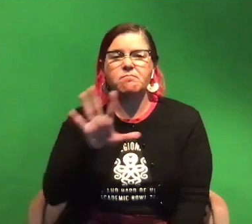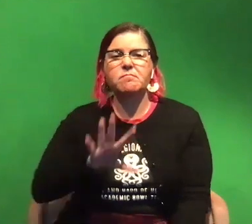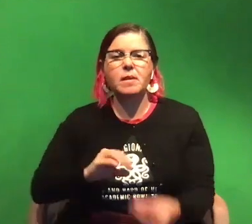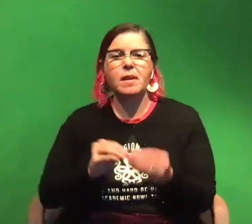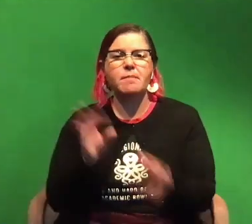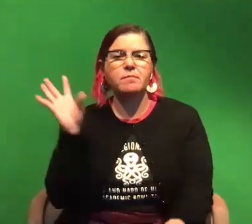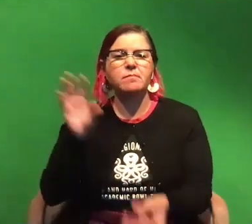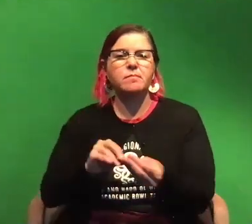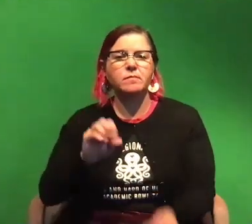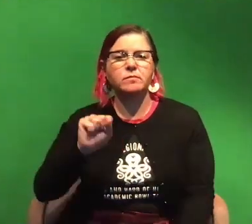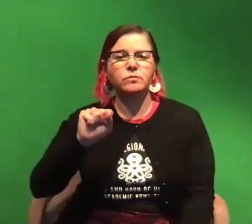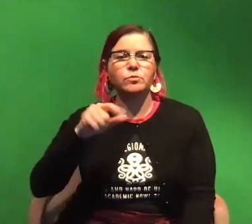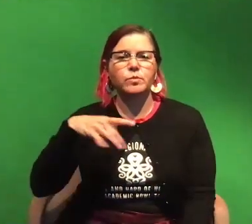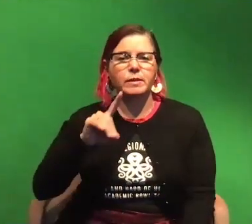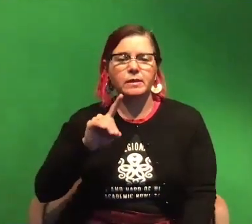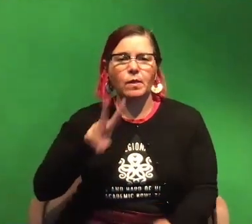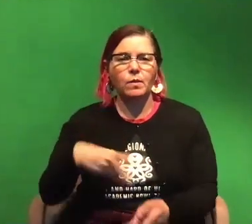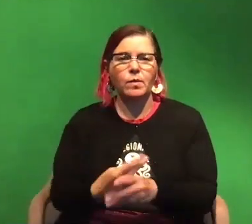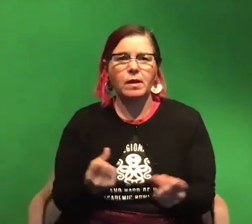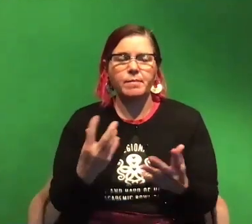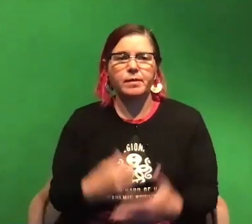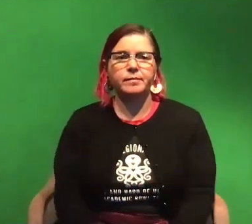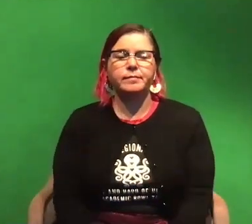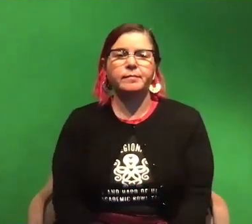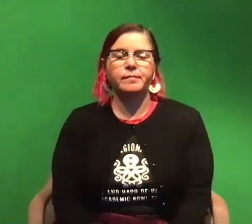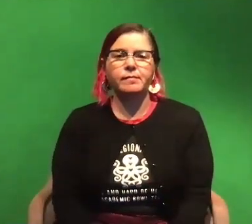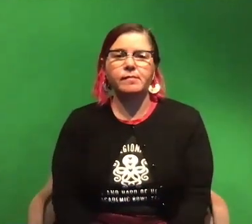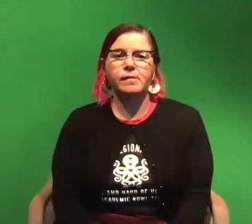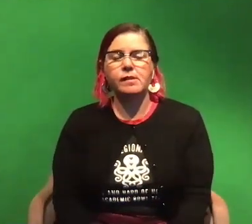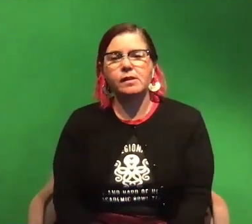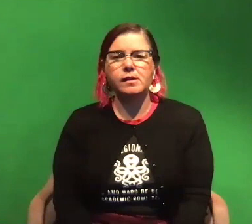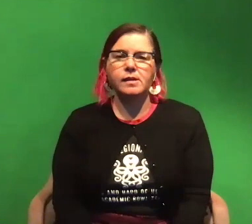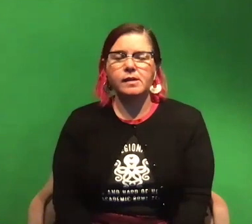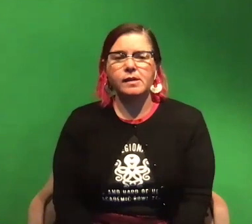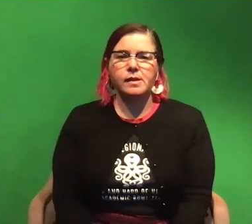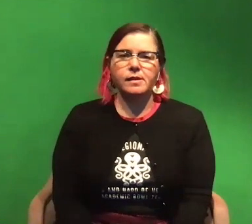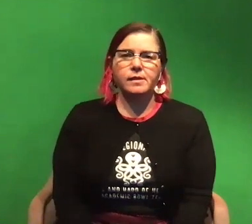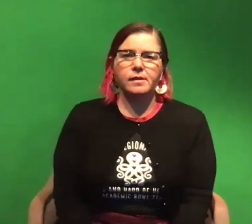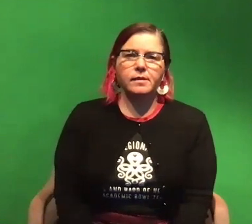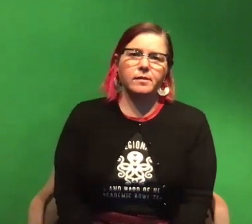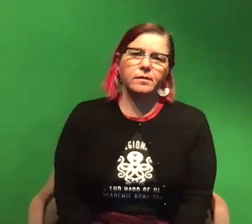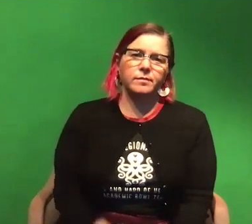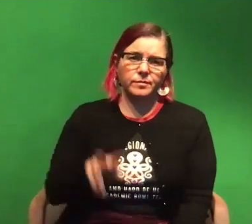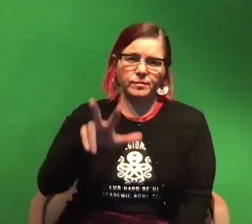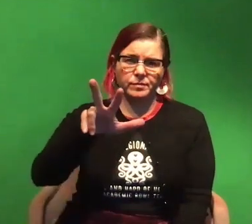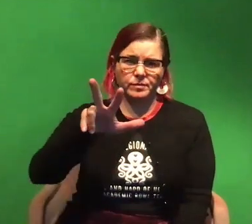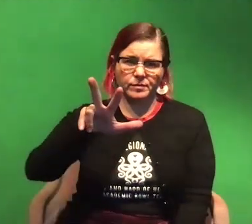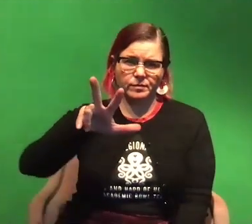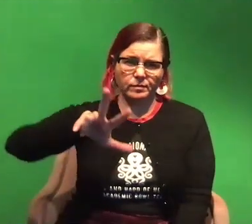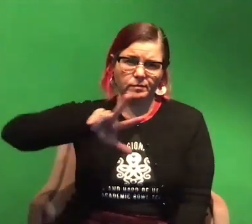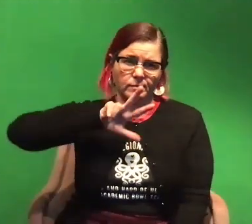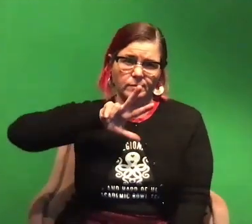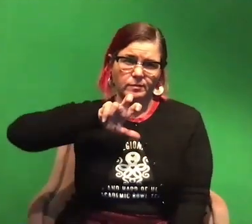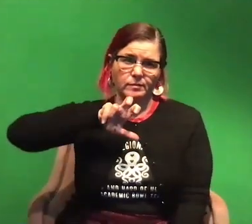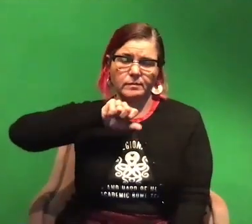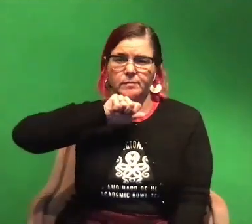world? Last I checked, I think it was somewhere around, I think it's 300 or it's, I can't